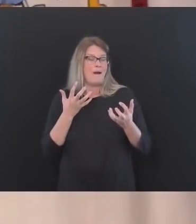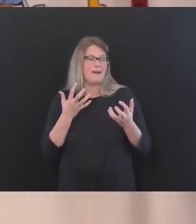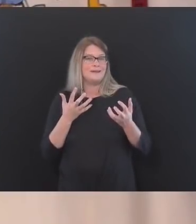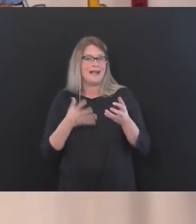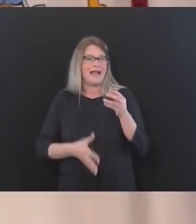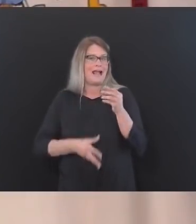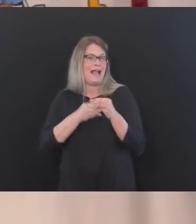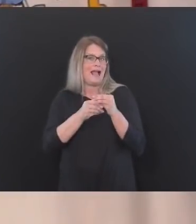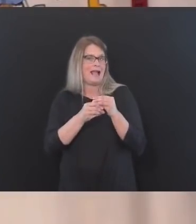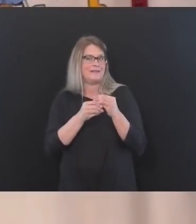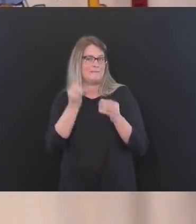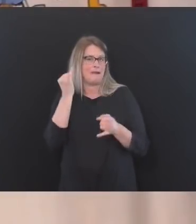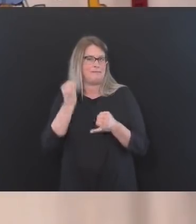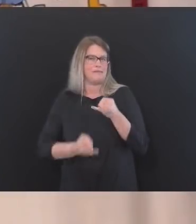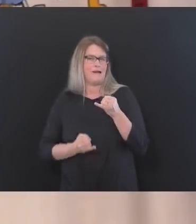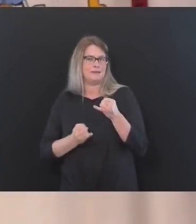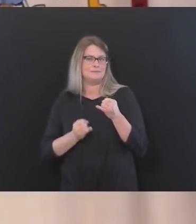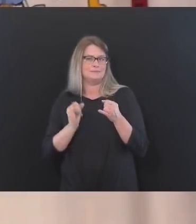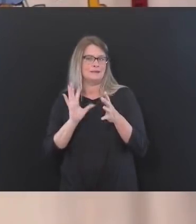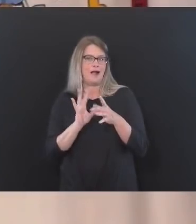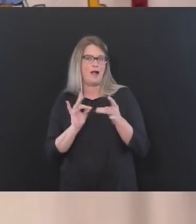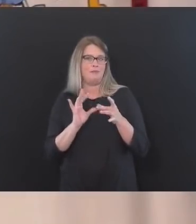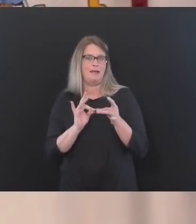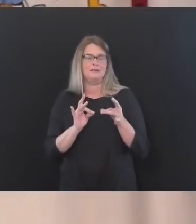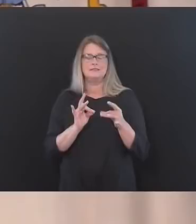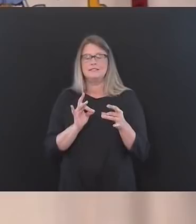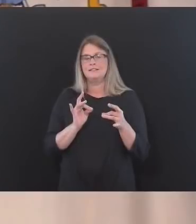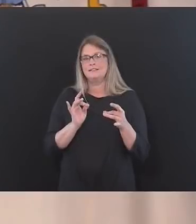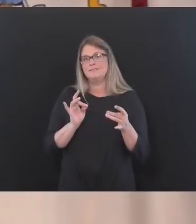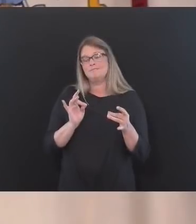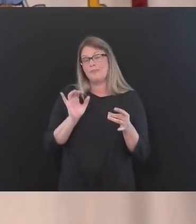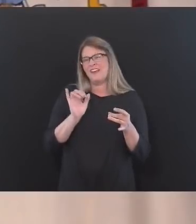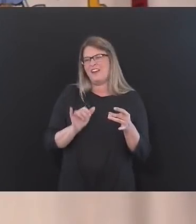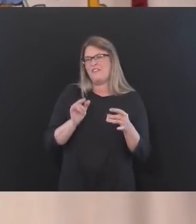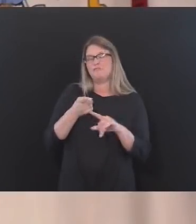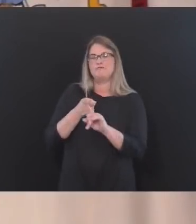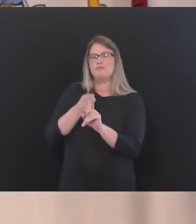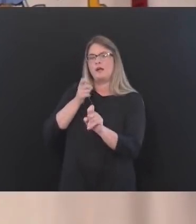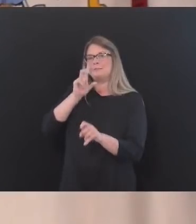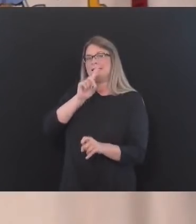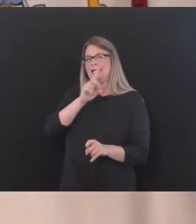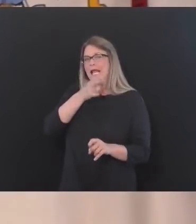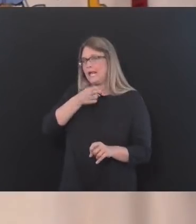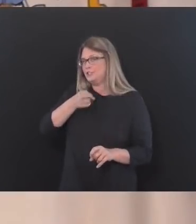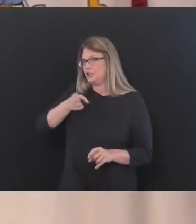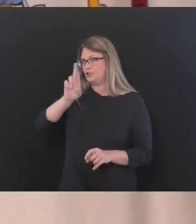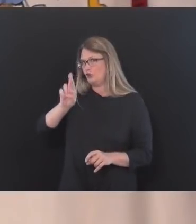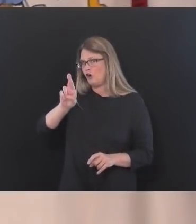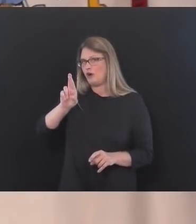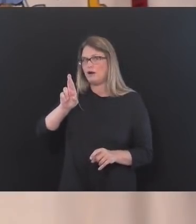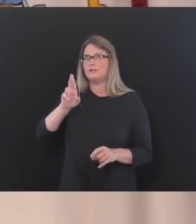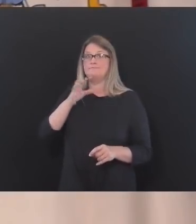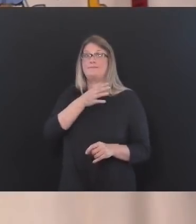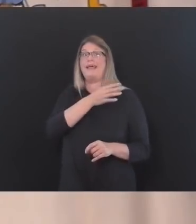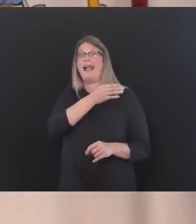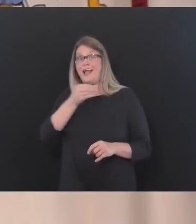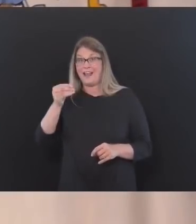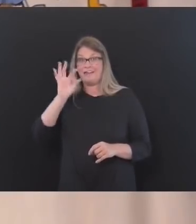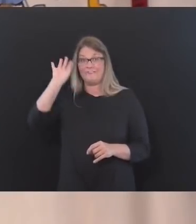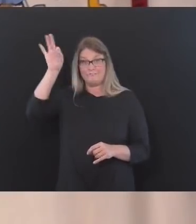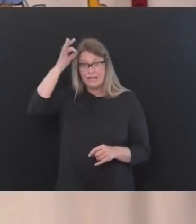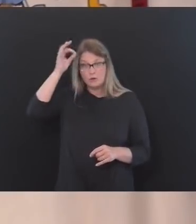something that has come either through our DHHR, or has come to us from the federal government.